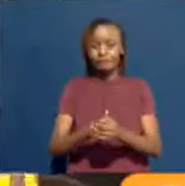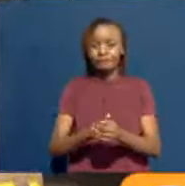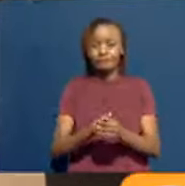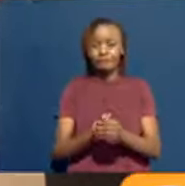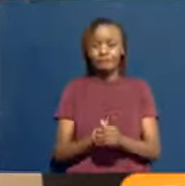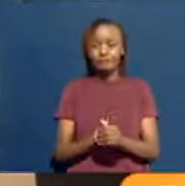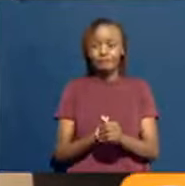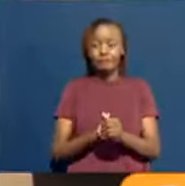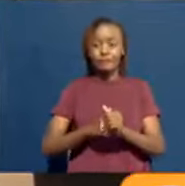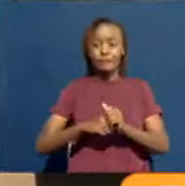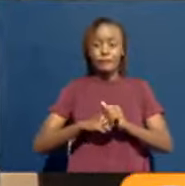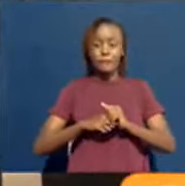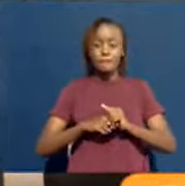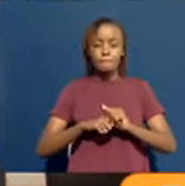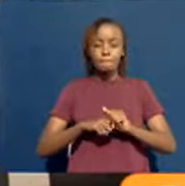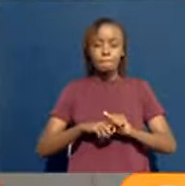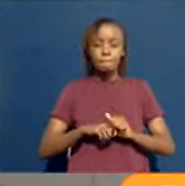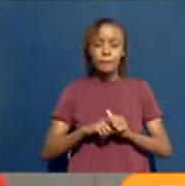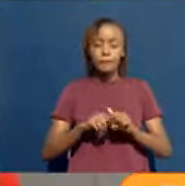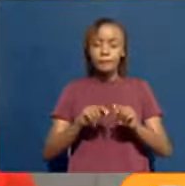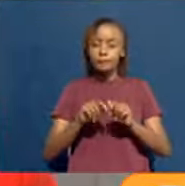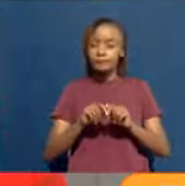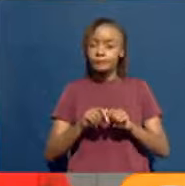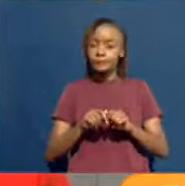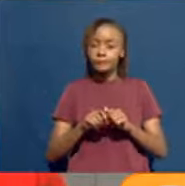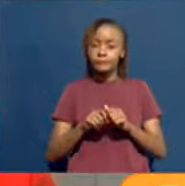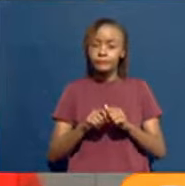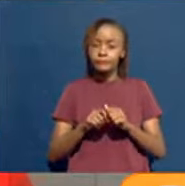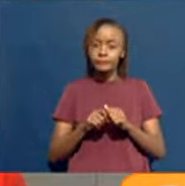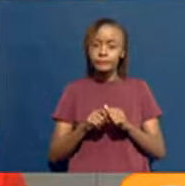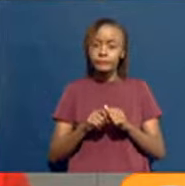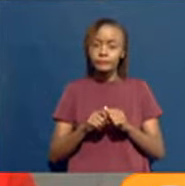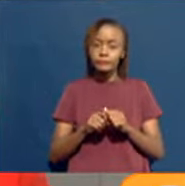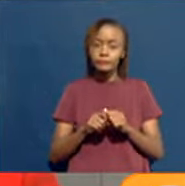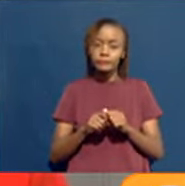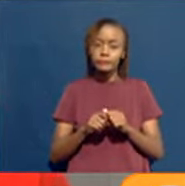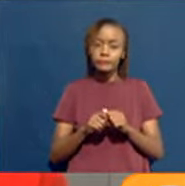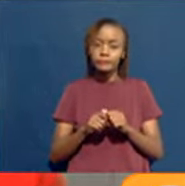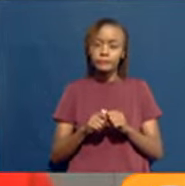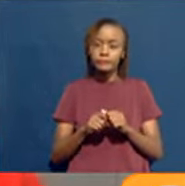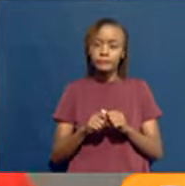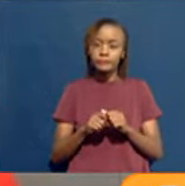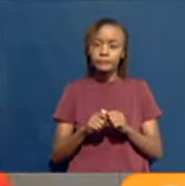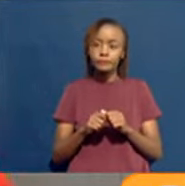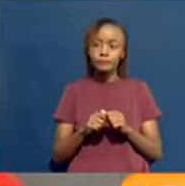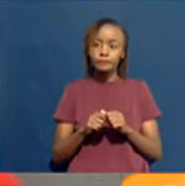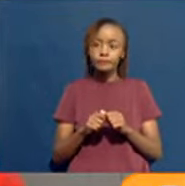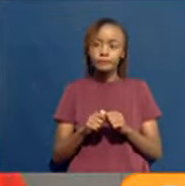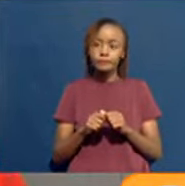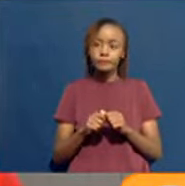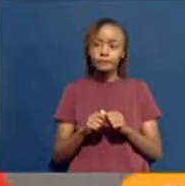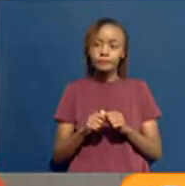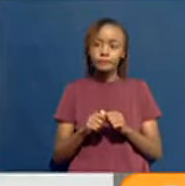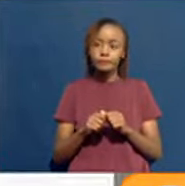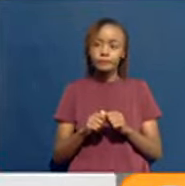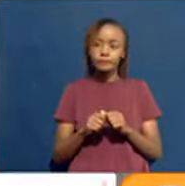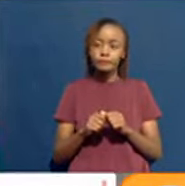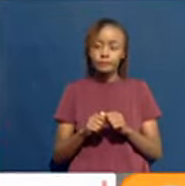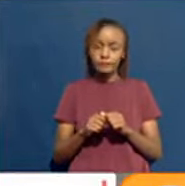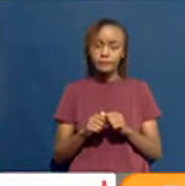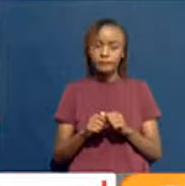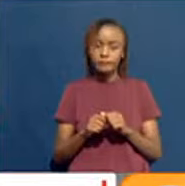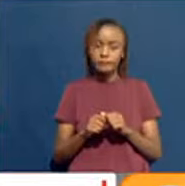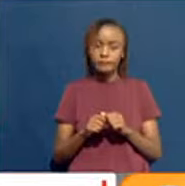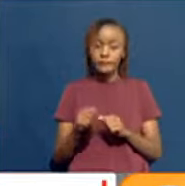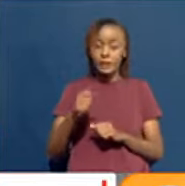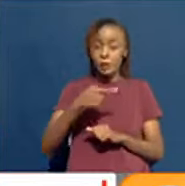However, Firat says the approach will not be the same on Sunday. Asia na inaonyesha kuwa tuko na timu nzuri